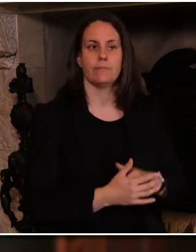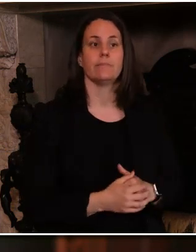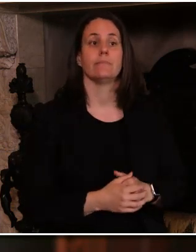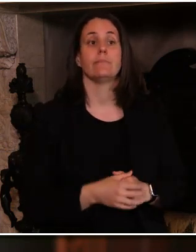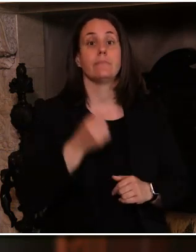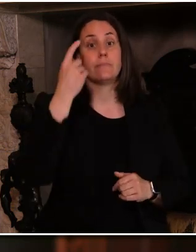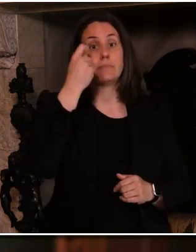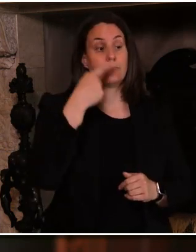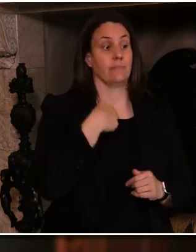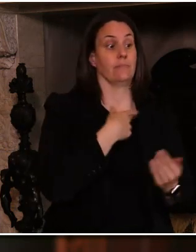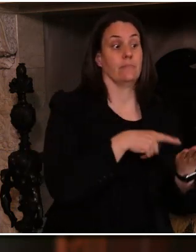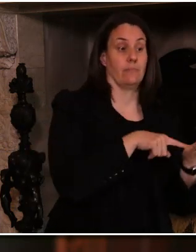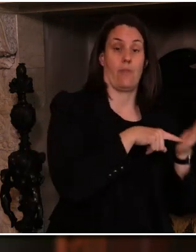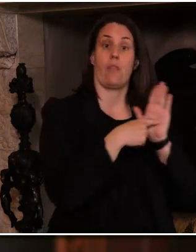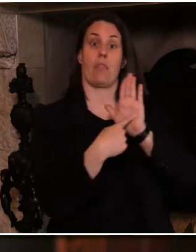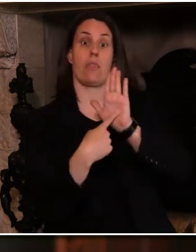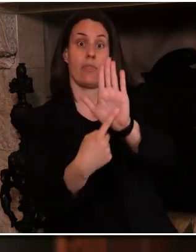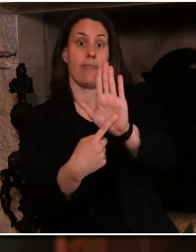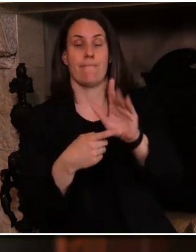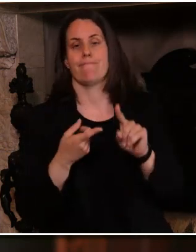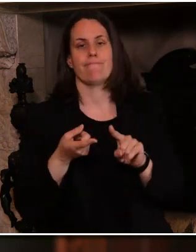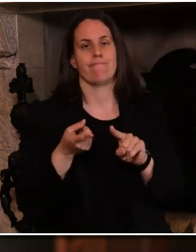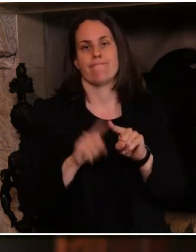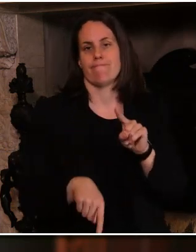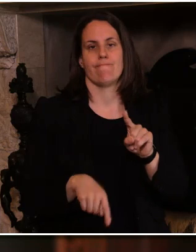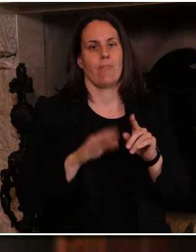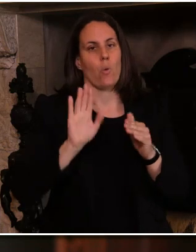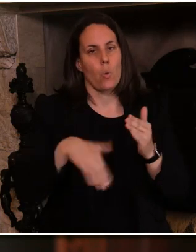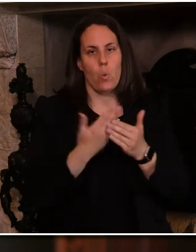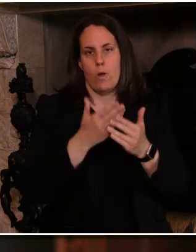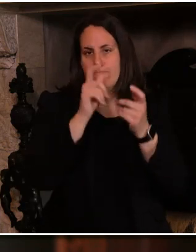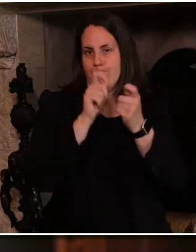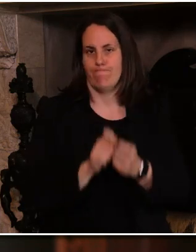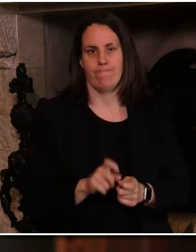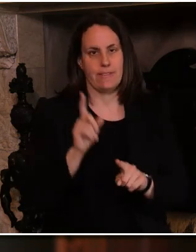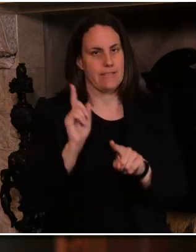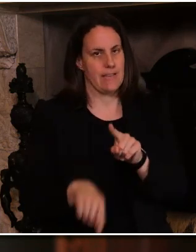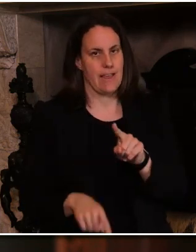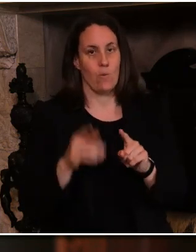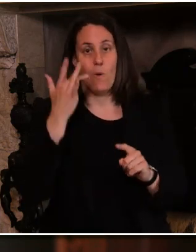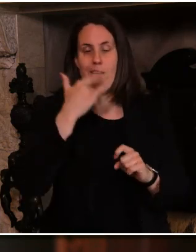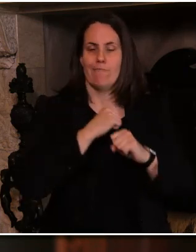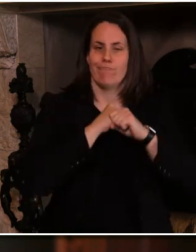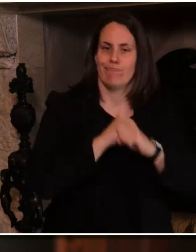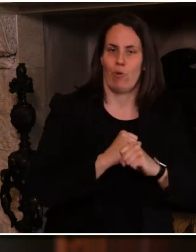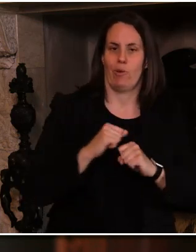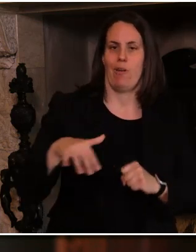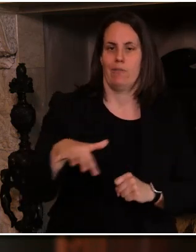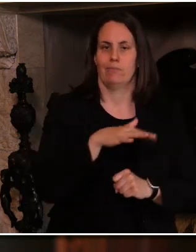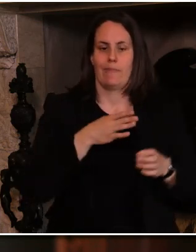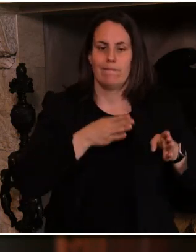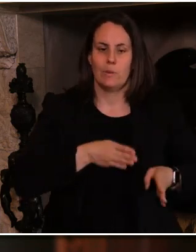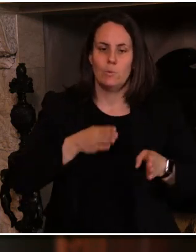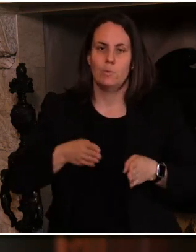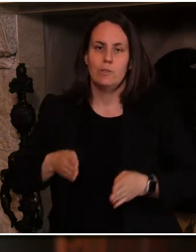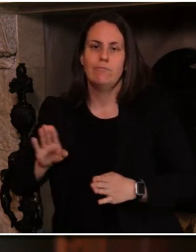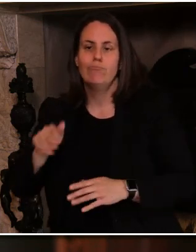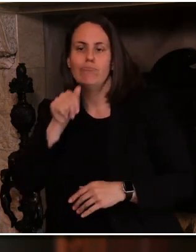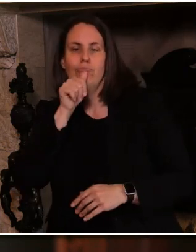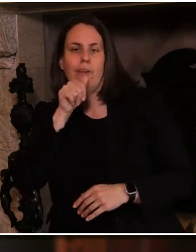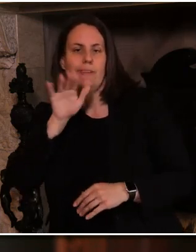exposing individuals and their privacy in a way that does not advance the public